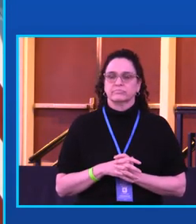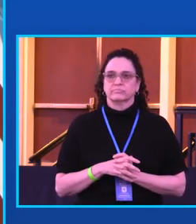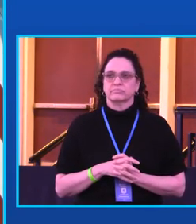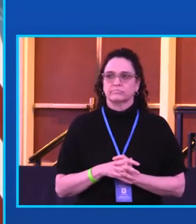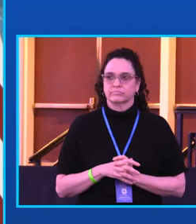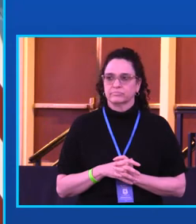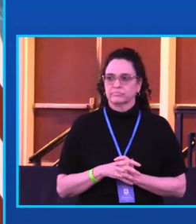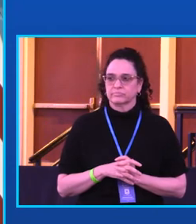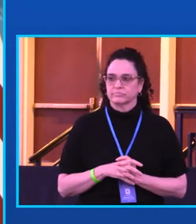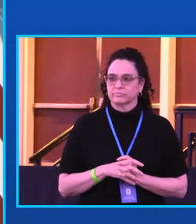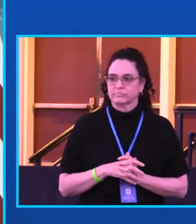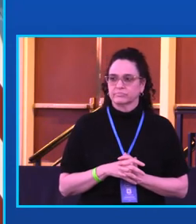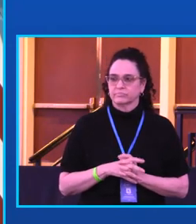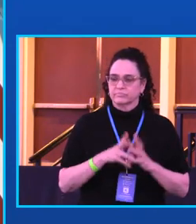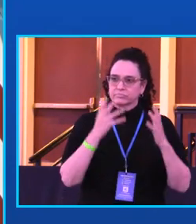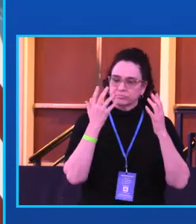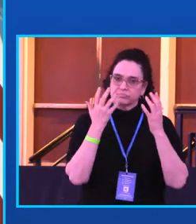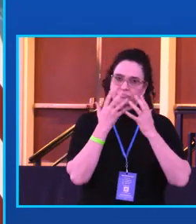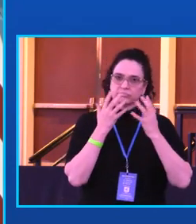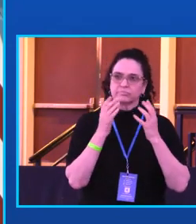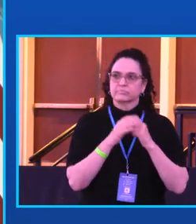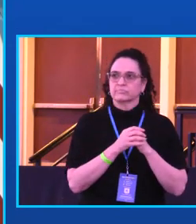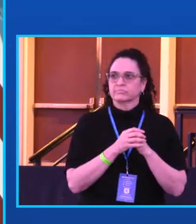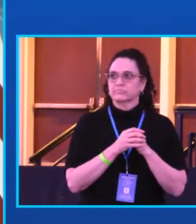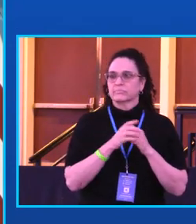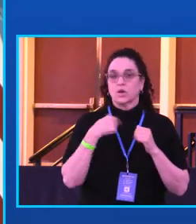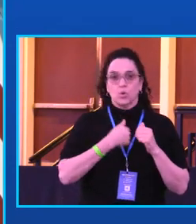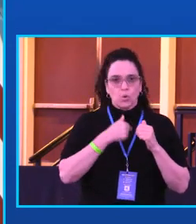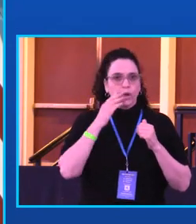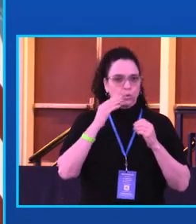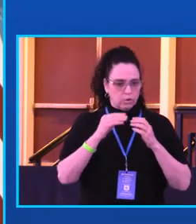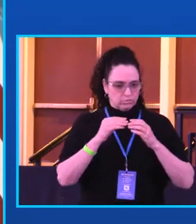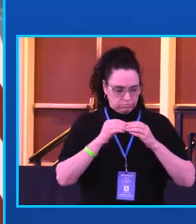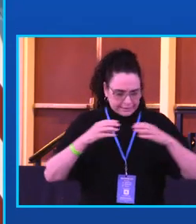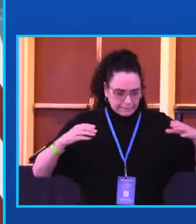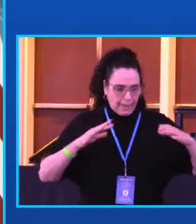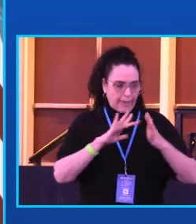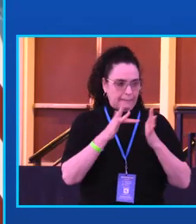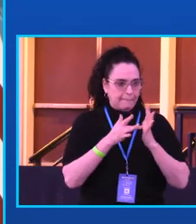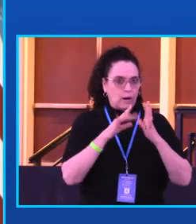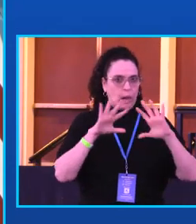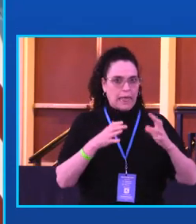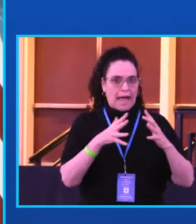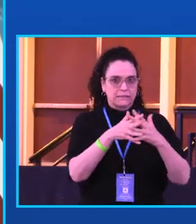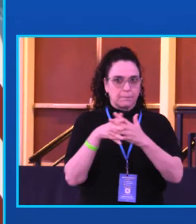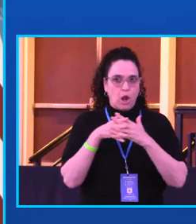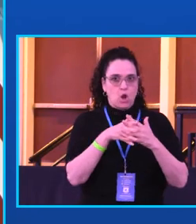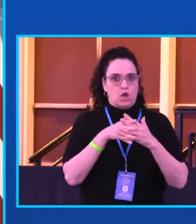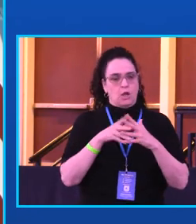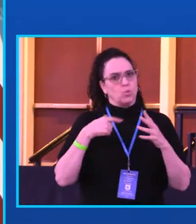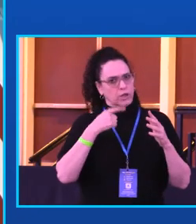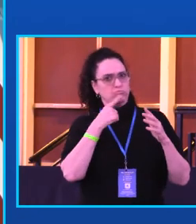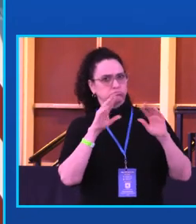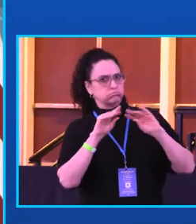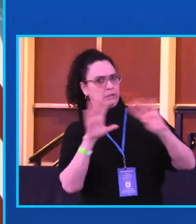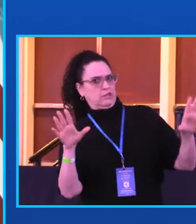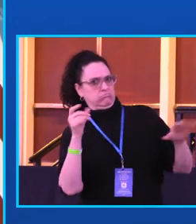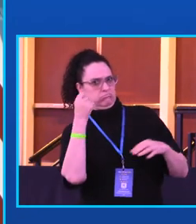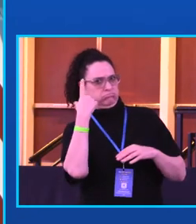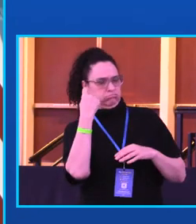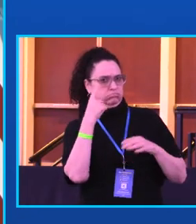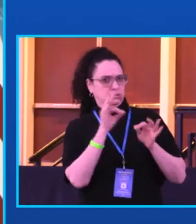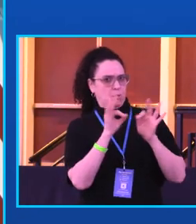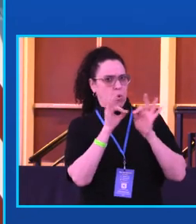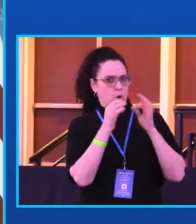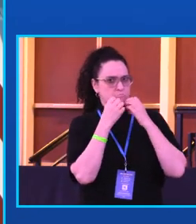Because we're clear on who helped build the middle class of America. We're clear on that. So yes,